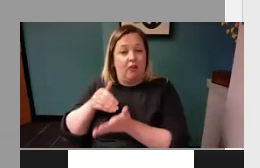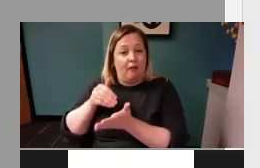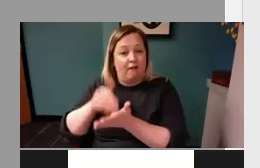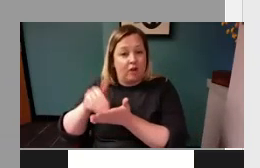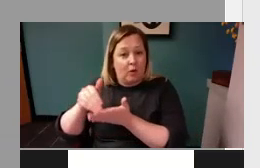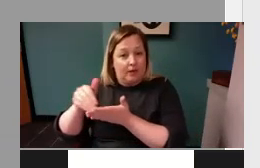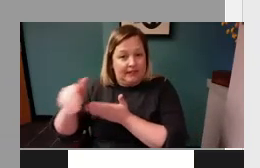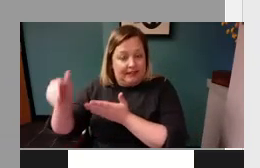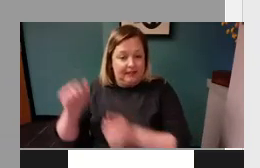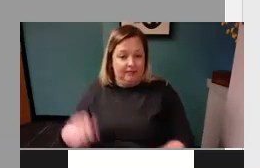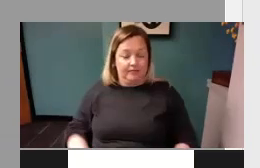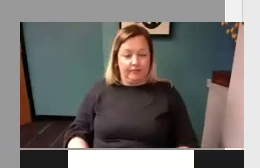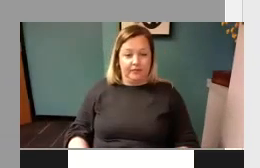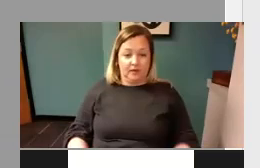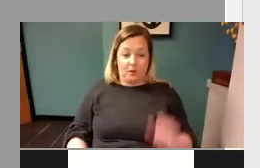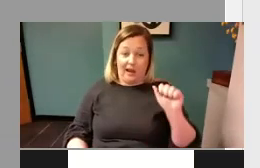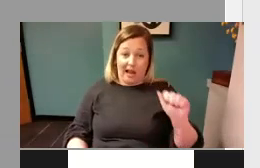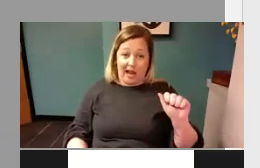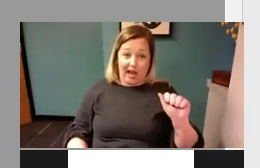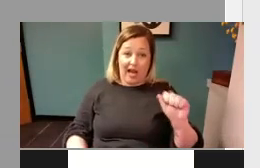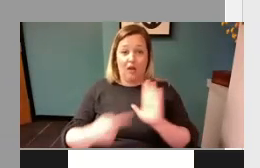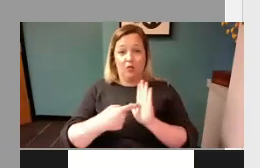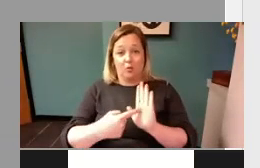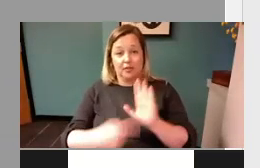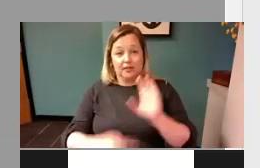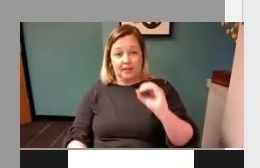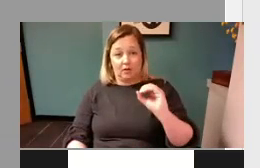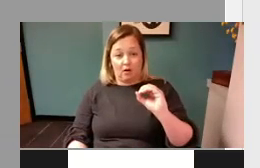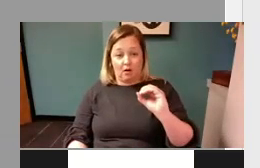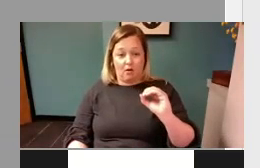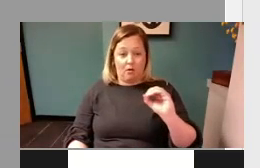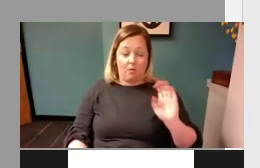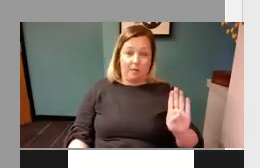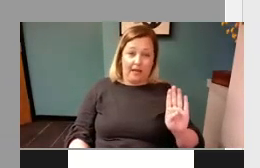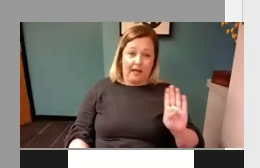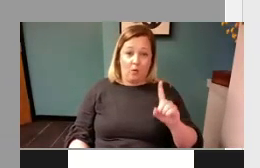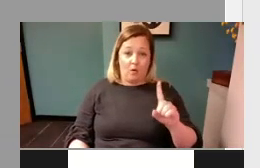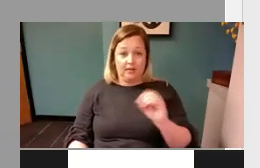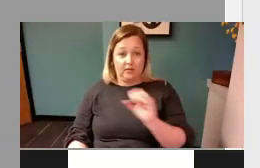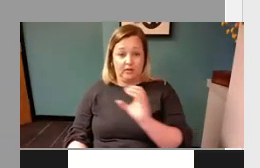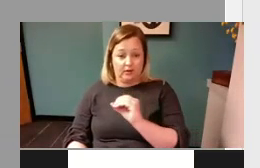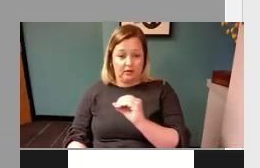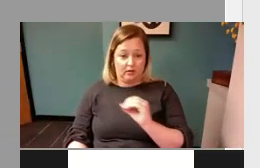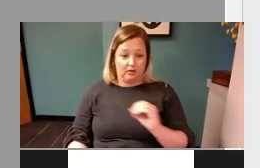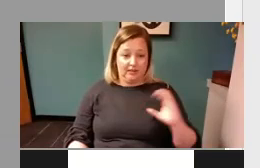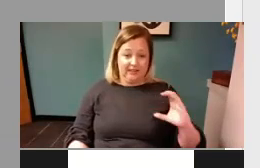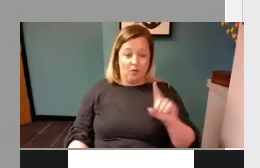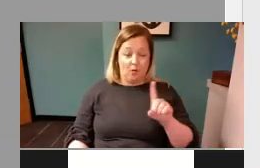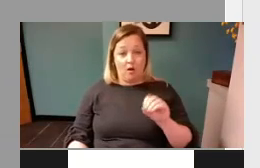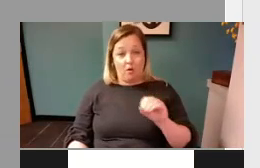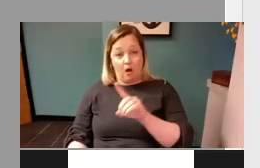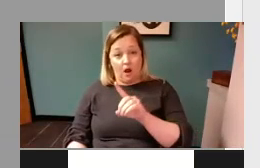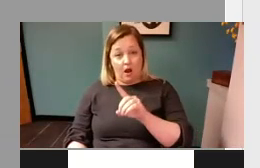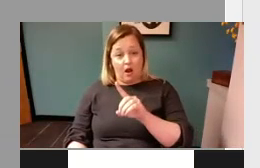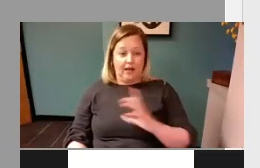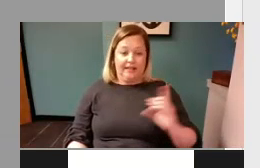0, represent B with 100, represent C with 101, and represent D with 11. So